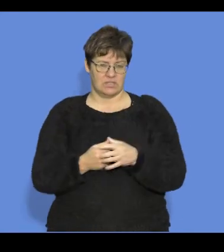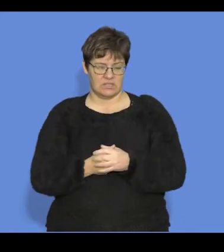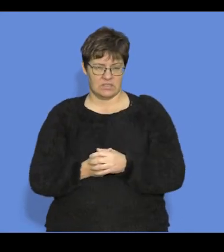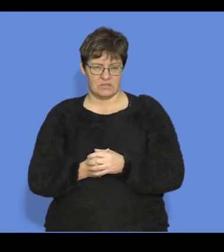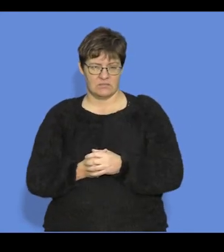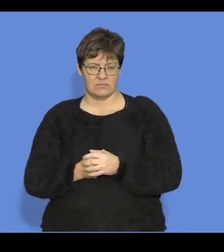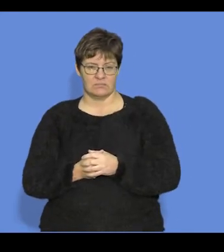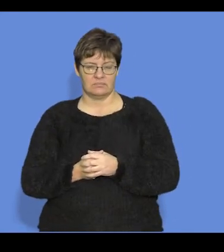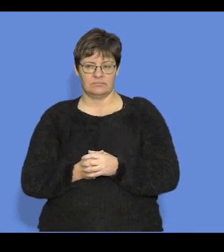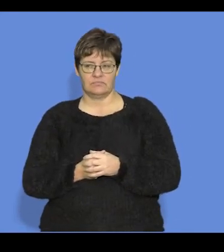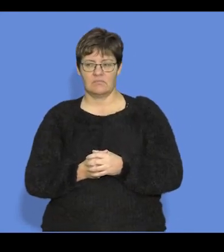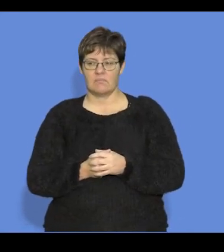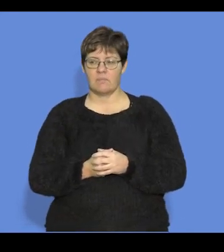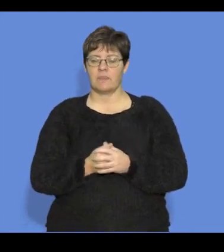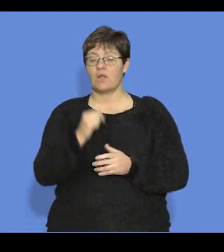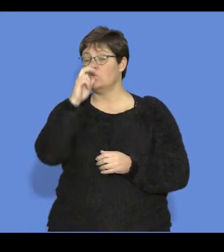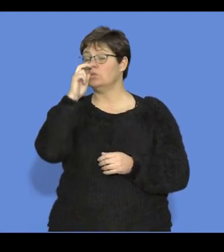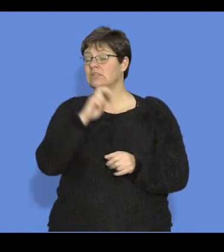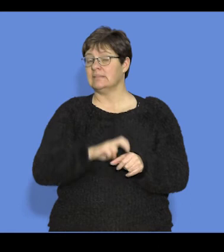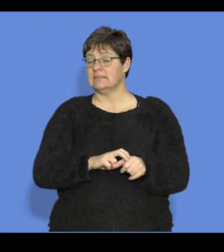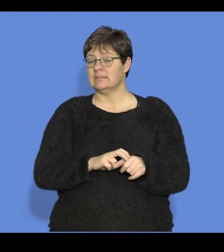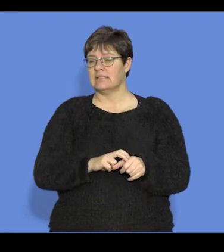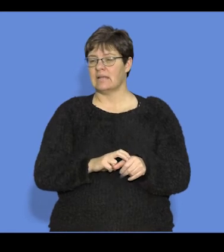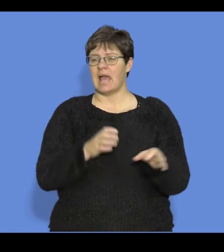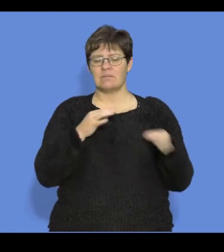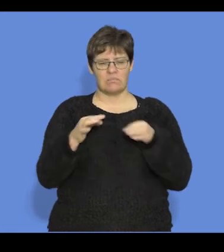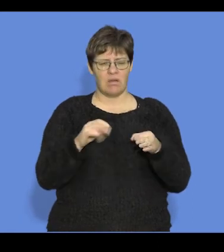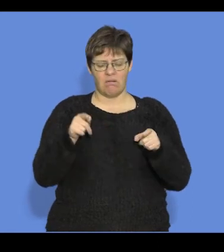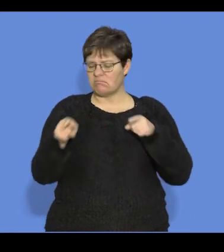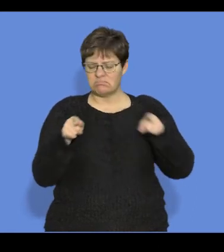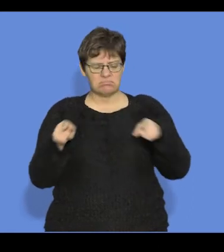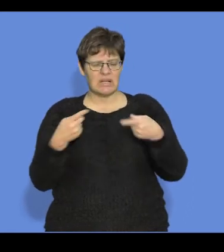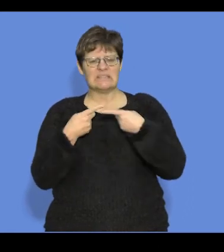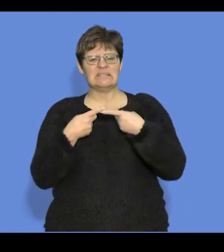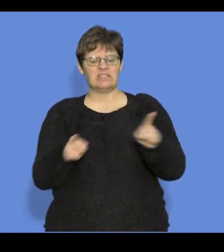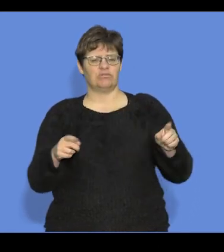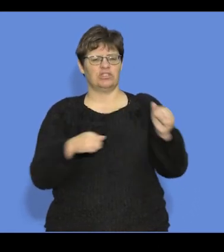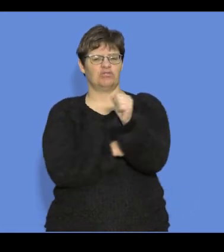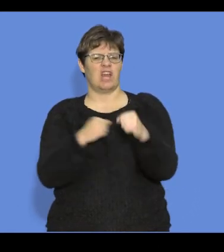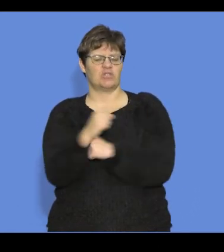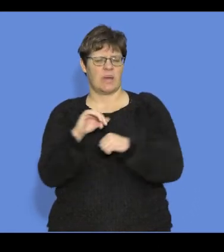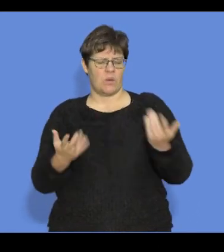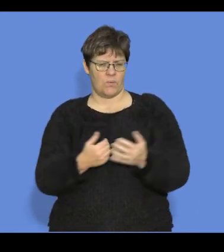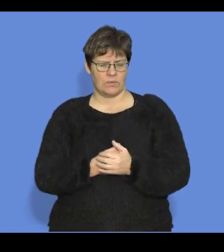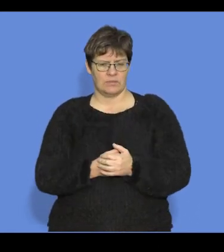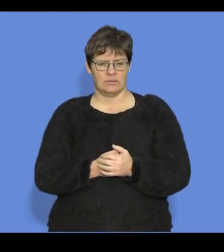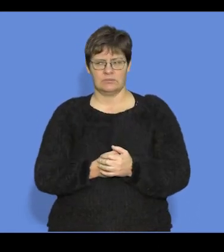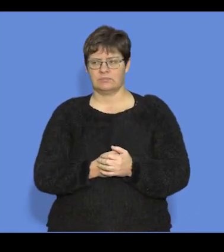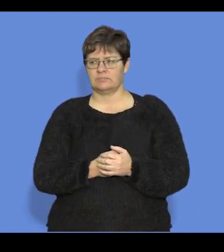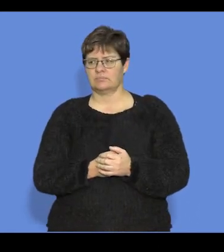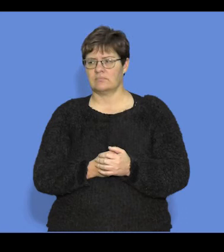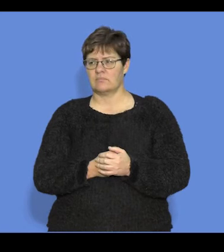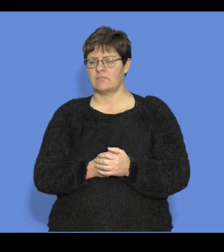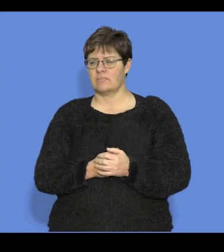words, you need to say how are they different in structure. And obviously, if we look